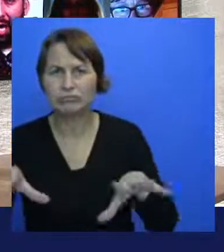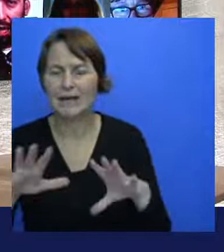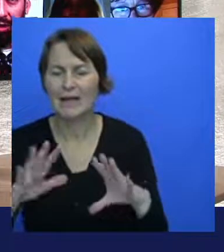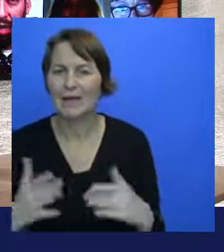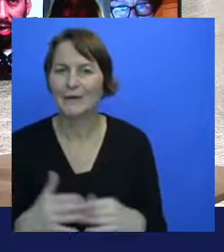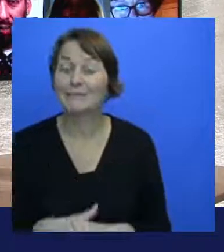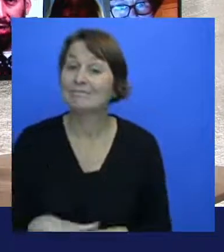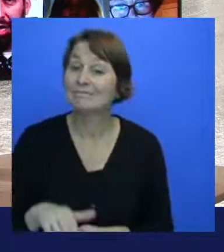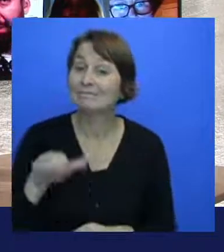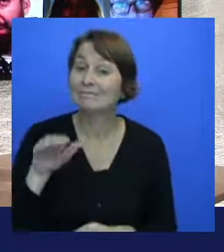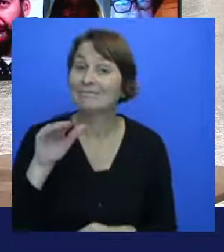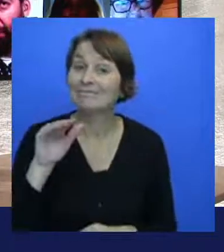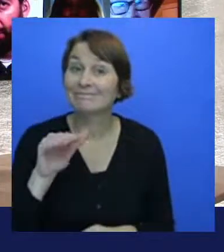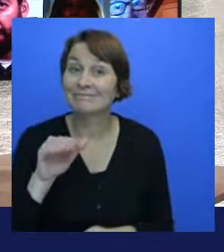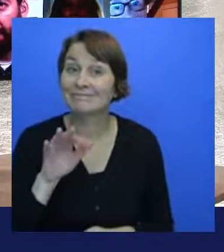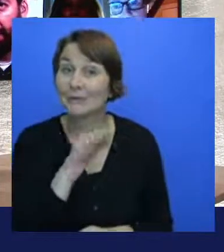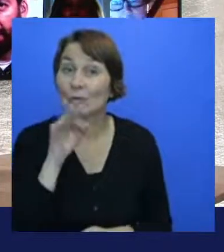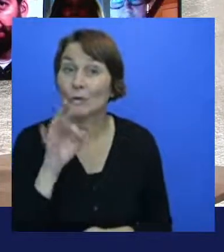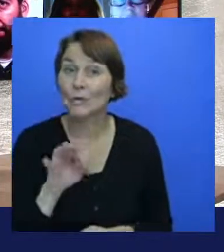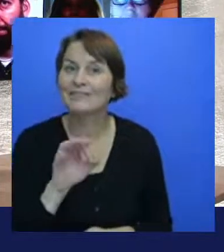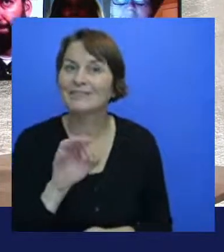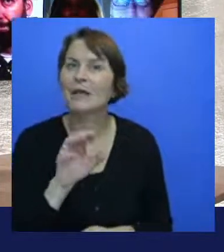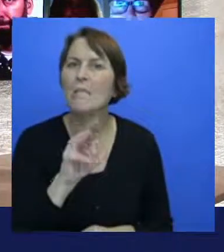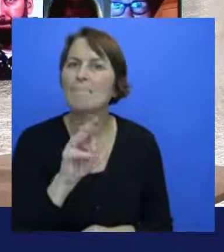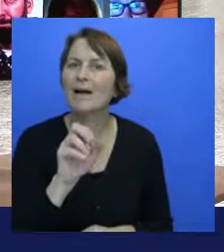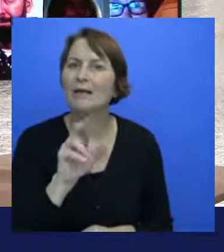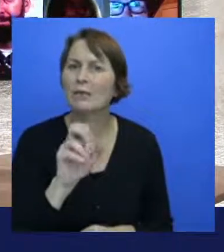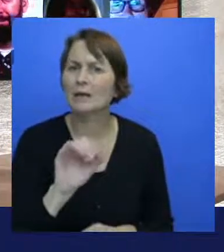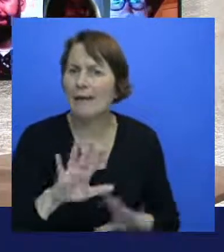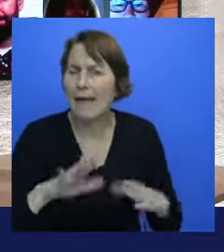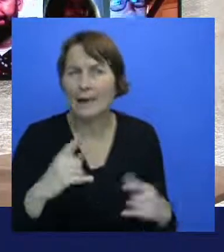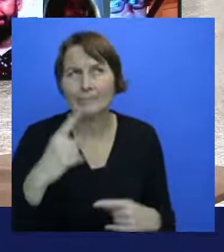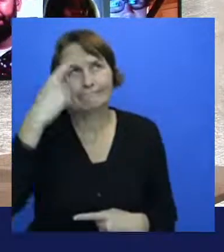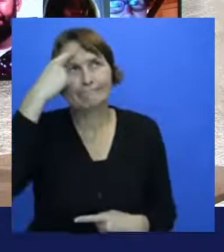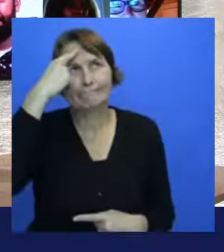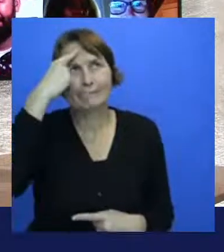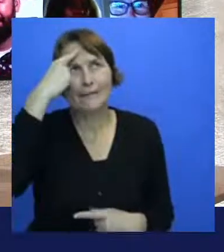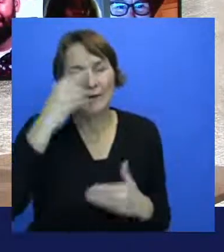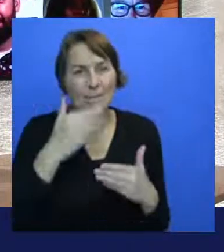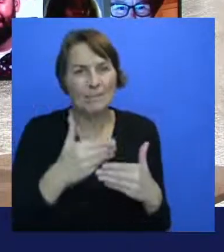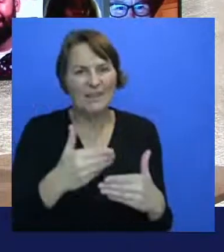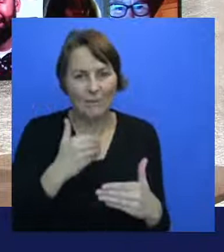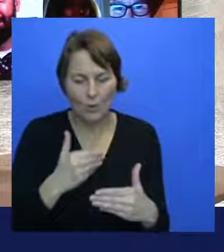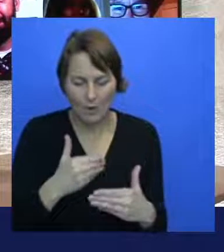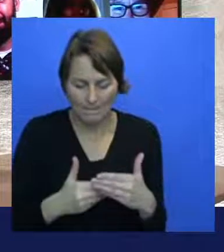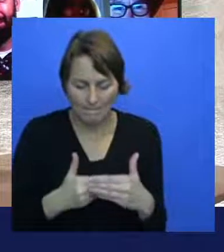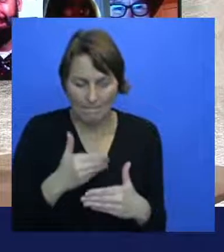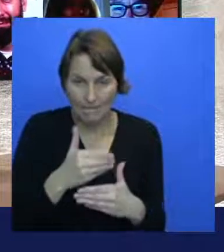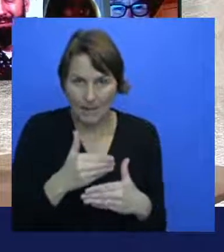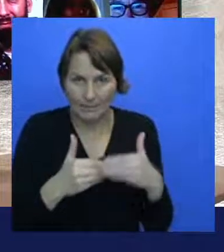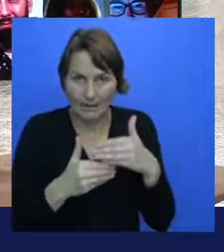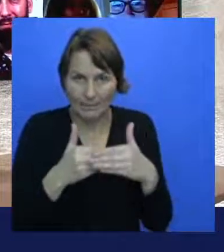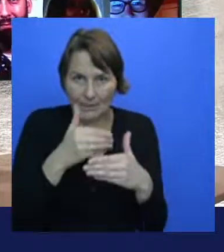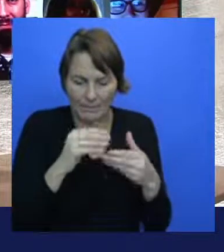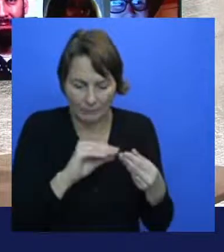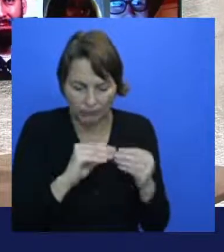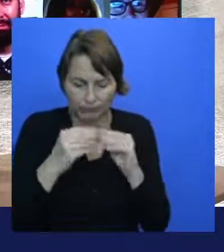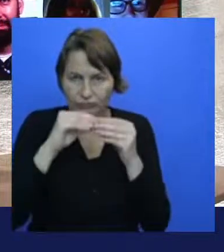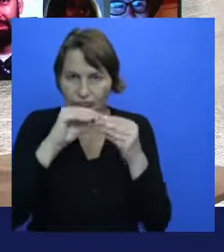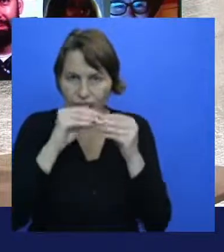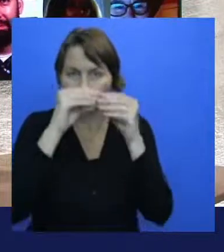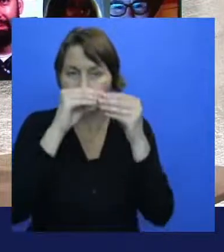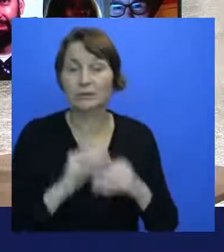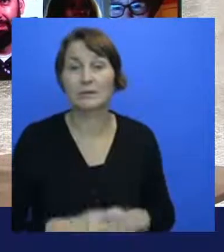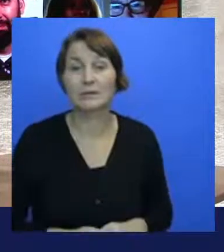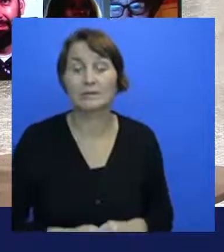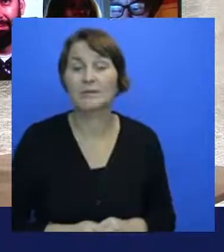ethical things we should have in mind when we build these things. Yeah, a lot actually, because you make a lot of steps